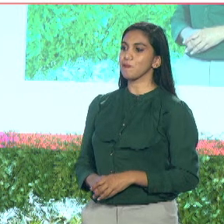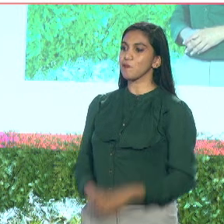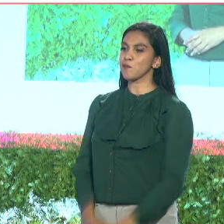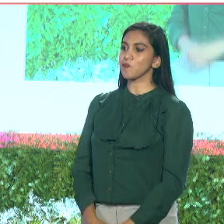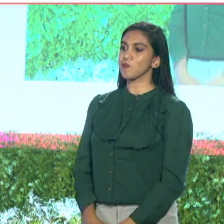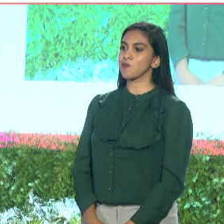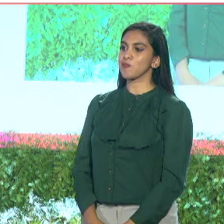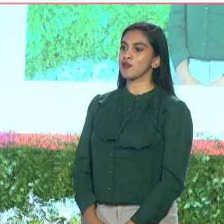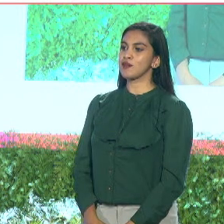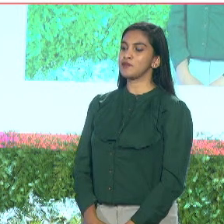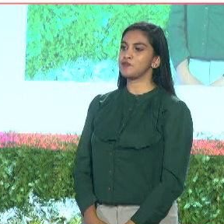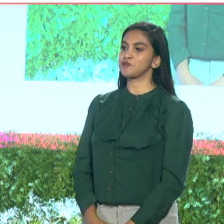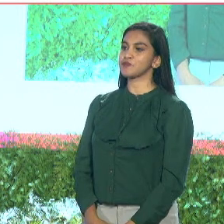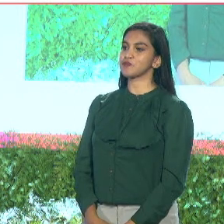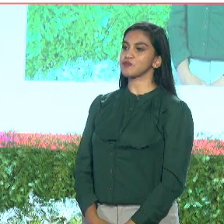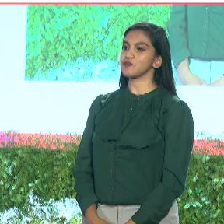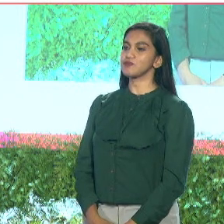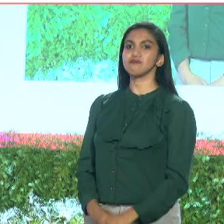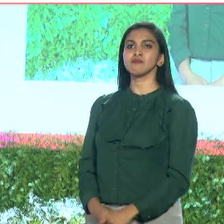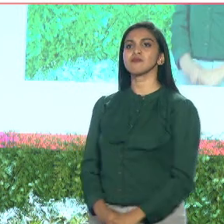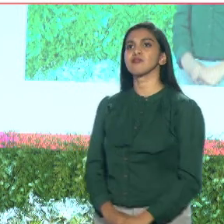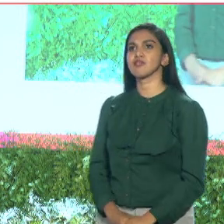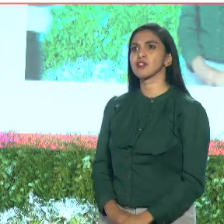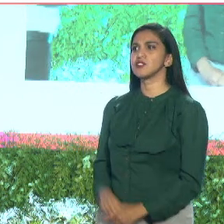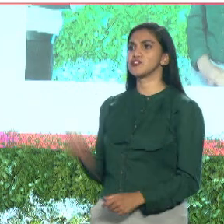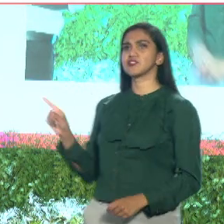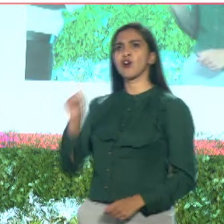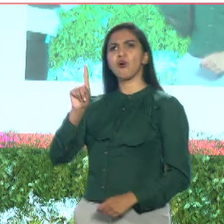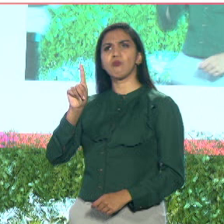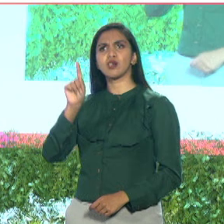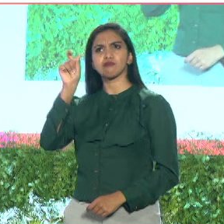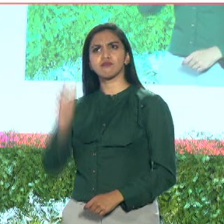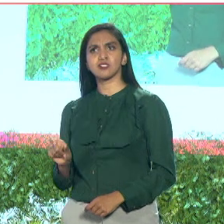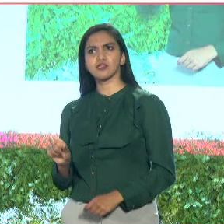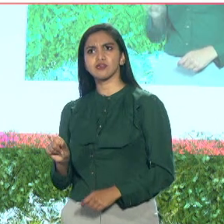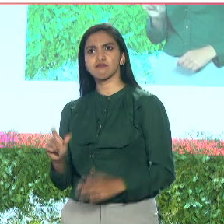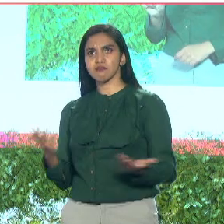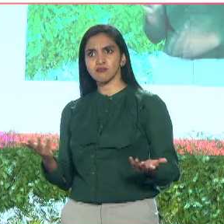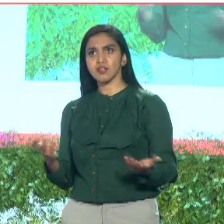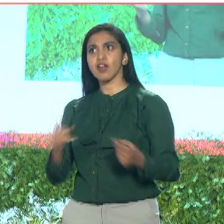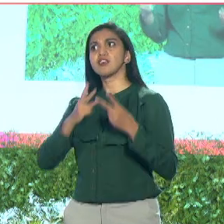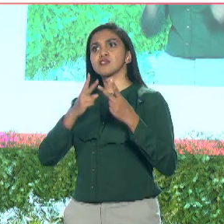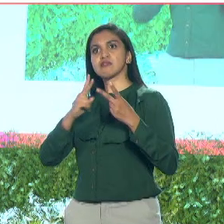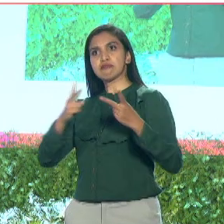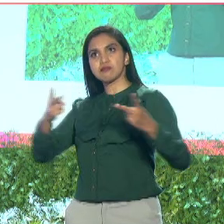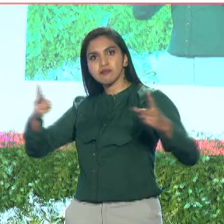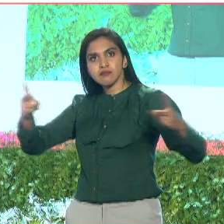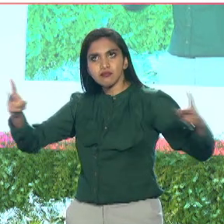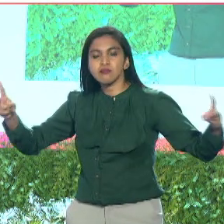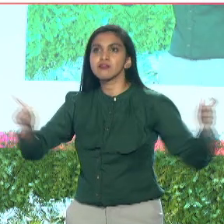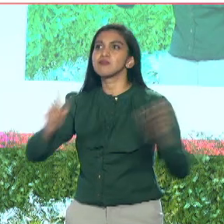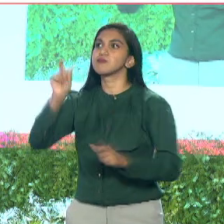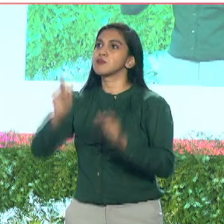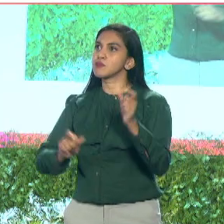Yeah. So it's not just Dr. Nonita Gangwani. We have multiple people,